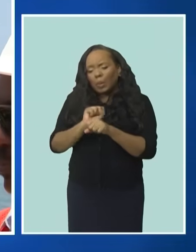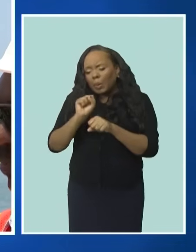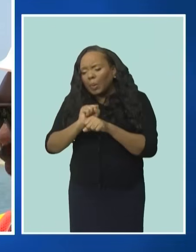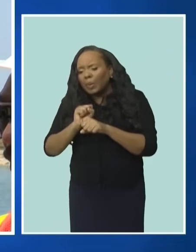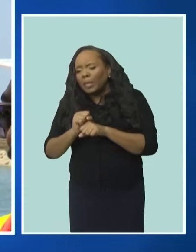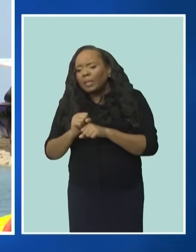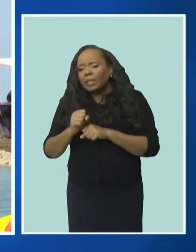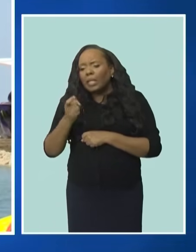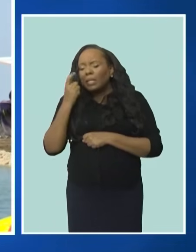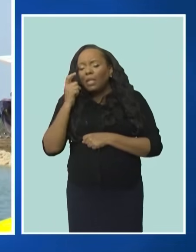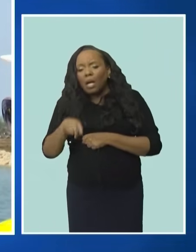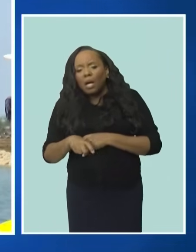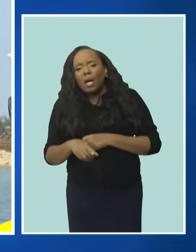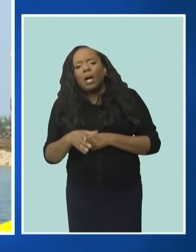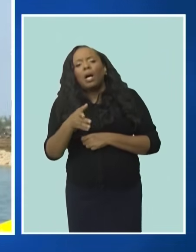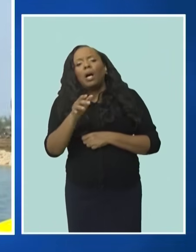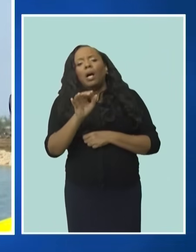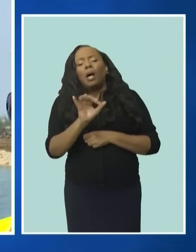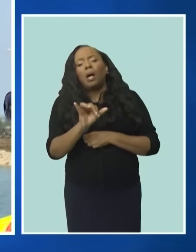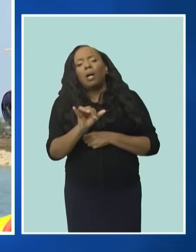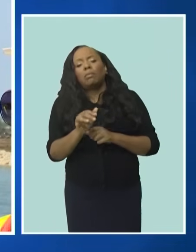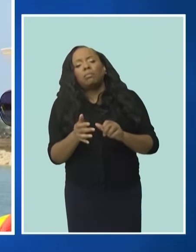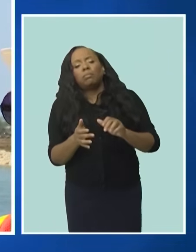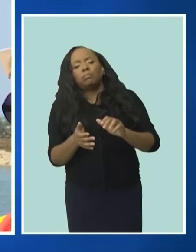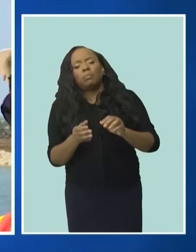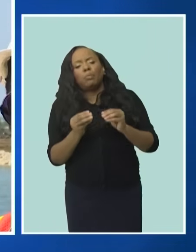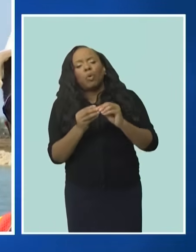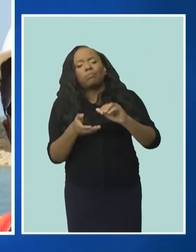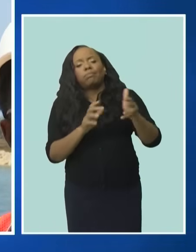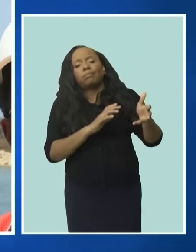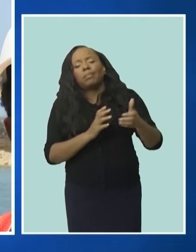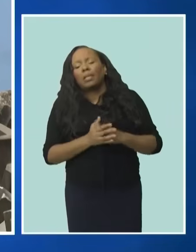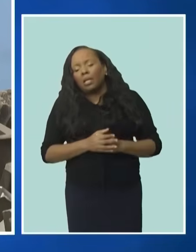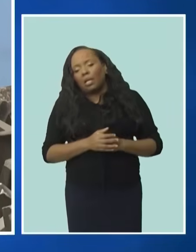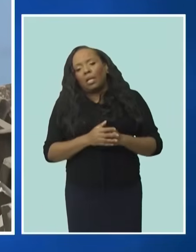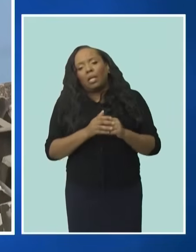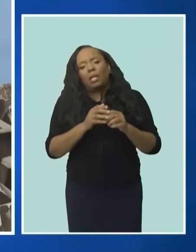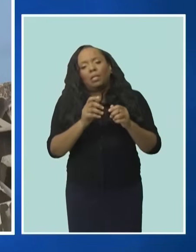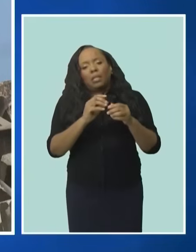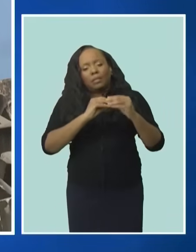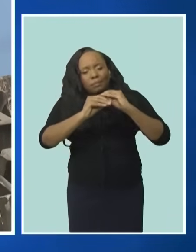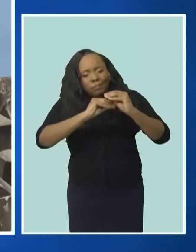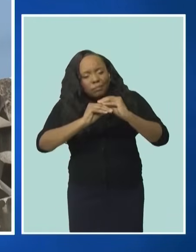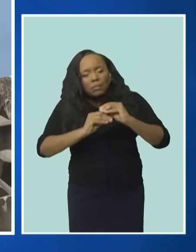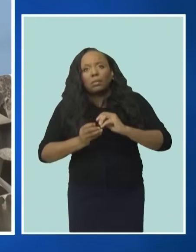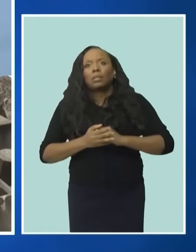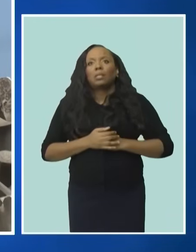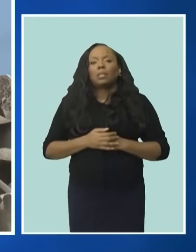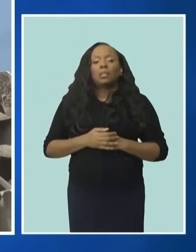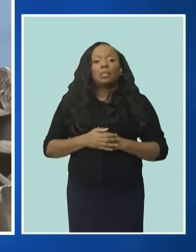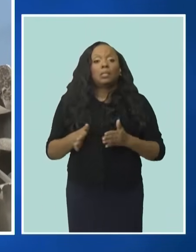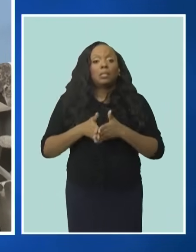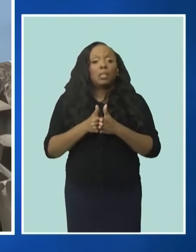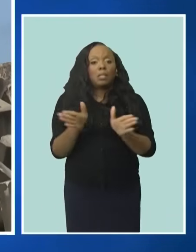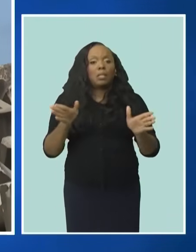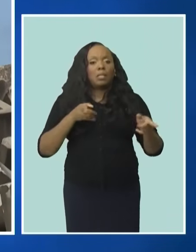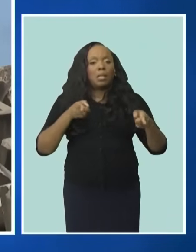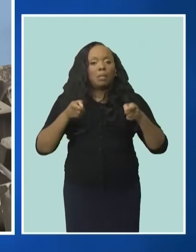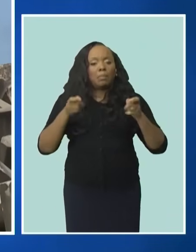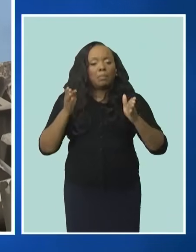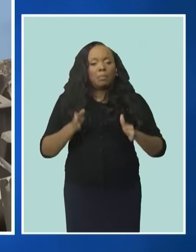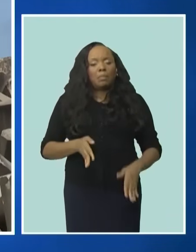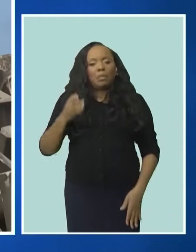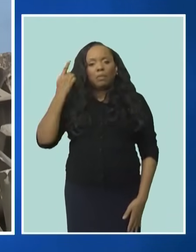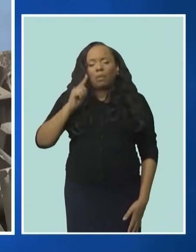been immediately apparent. But at this point, we're in a good position. General Manager of C.O. Williams Construction Limited,